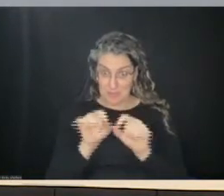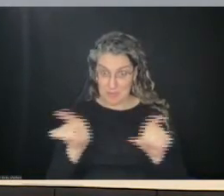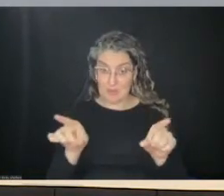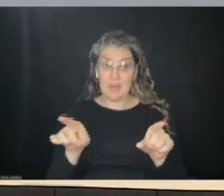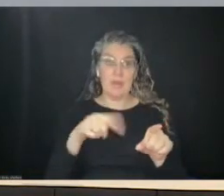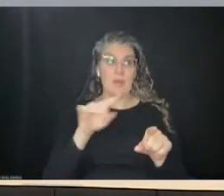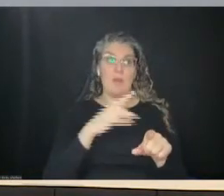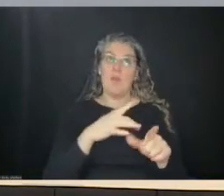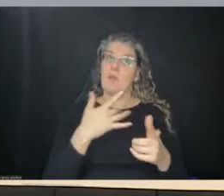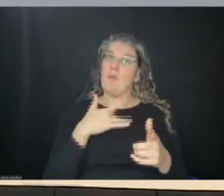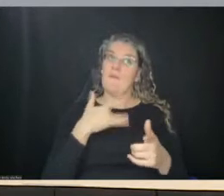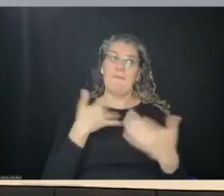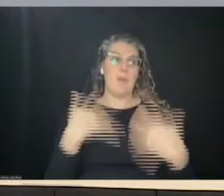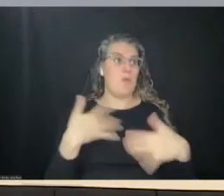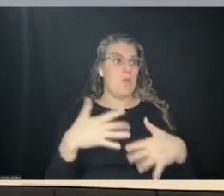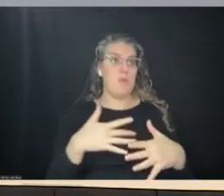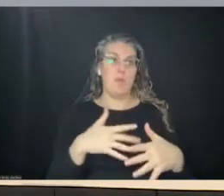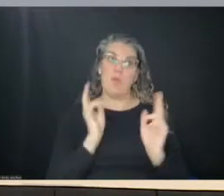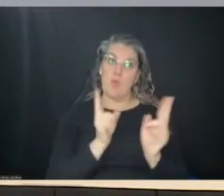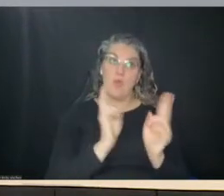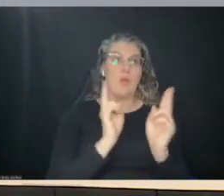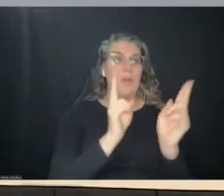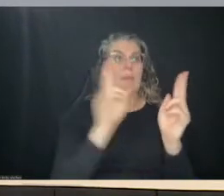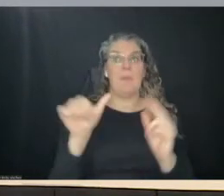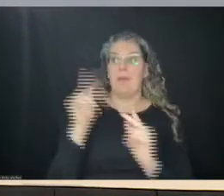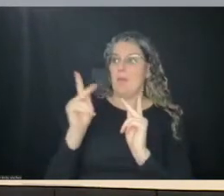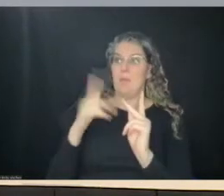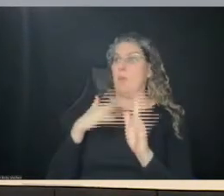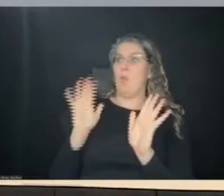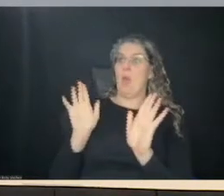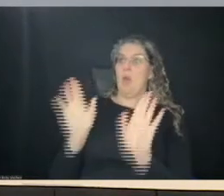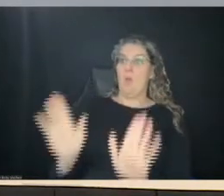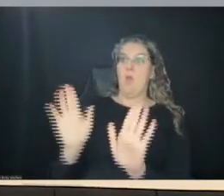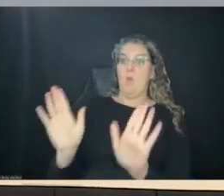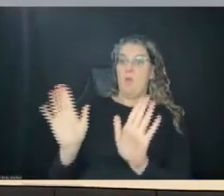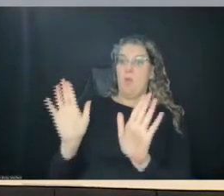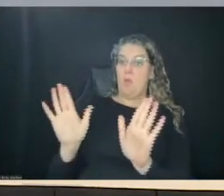others, it will be too fast. But